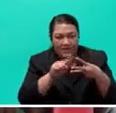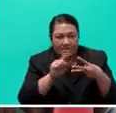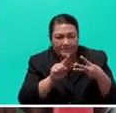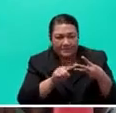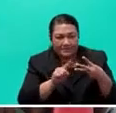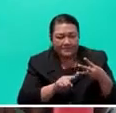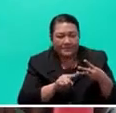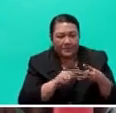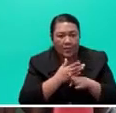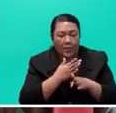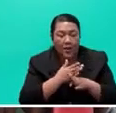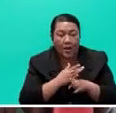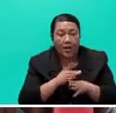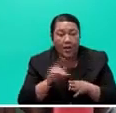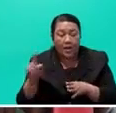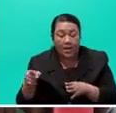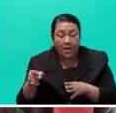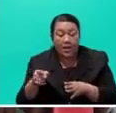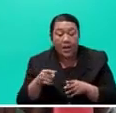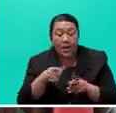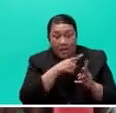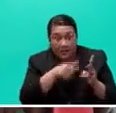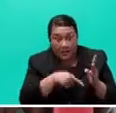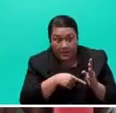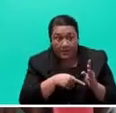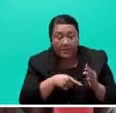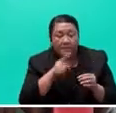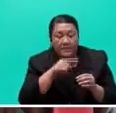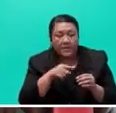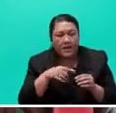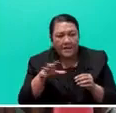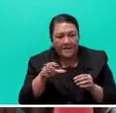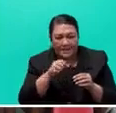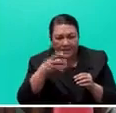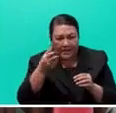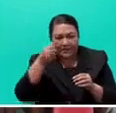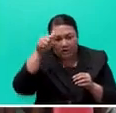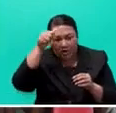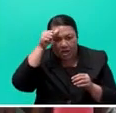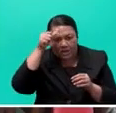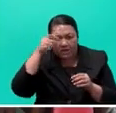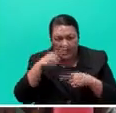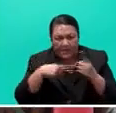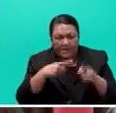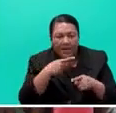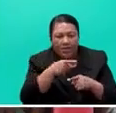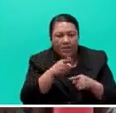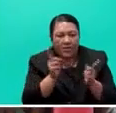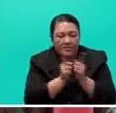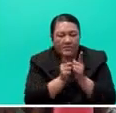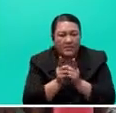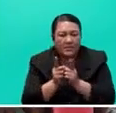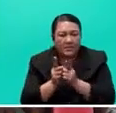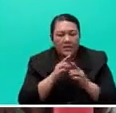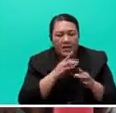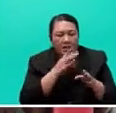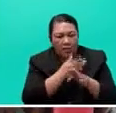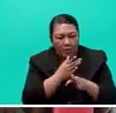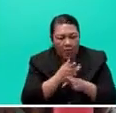person of expert knowledge to its meeting. Moreover, the director responsible for heritage is the secretary of the